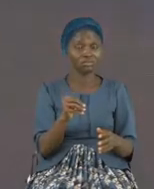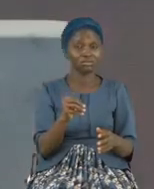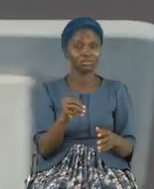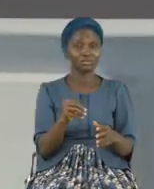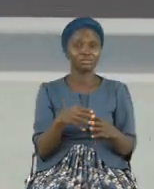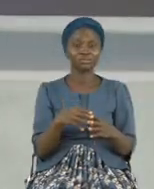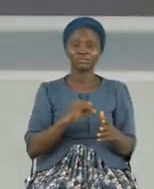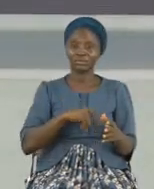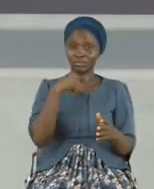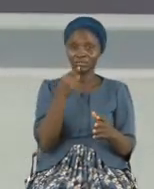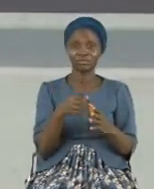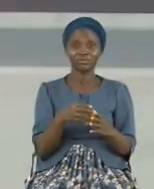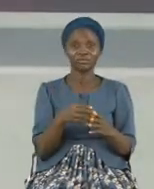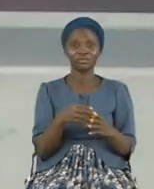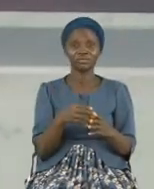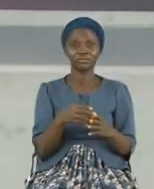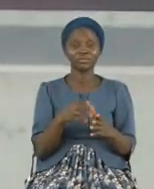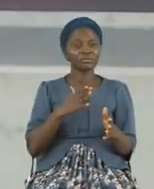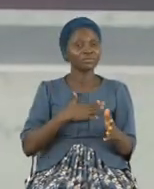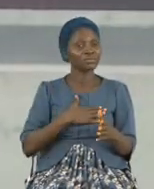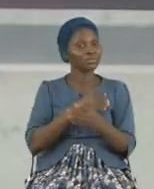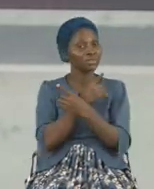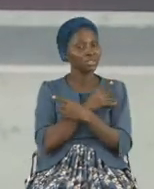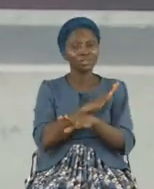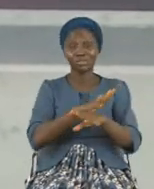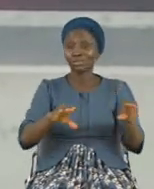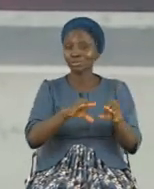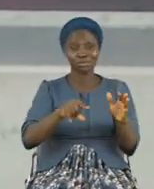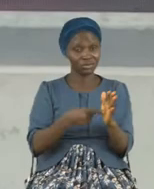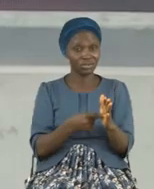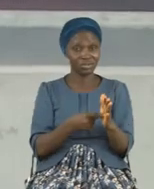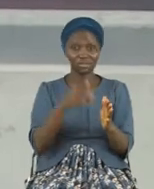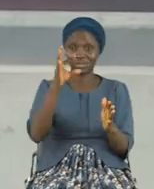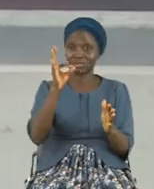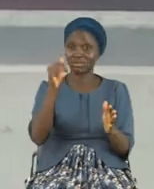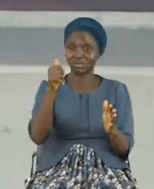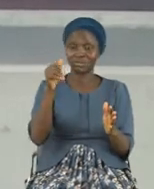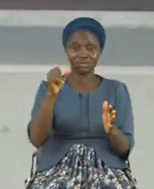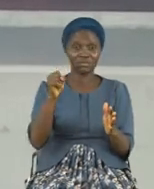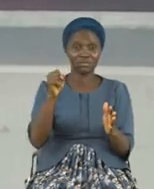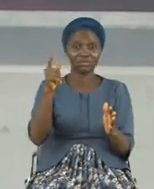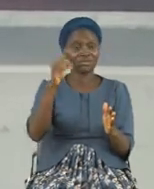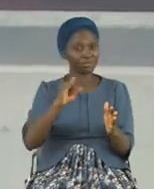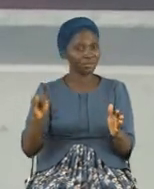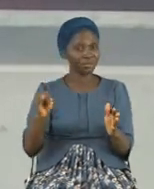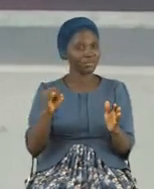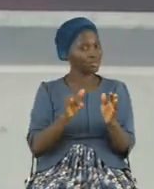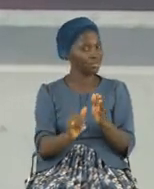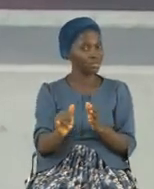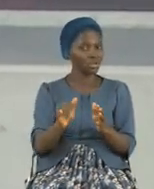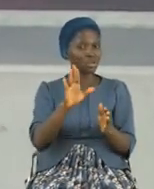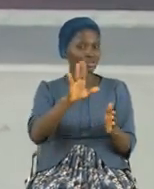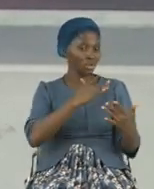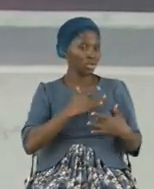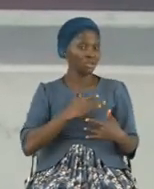dear, don't do this fasting yet. My heart is not right with you. Your heart is not right with me.